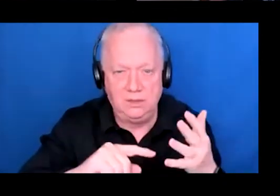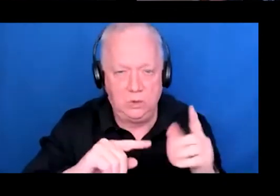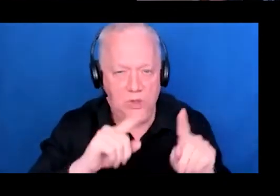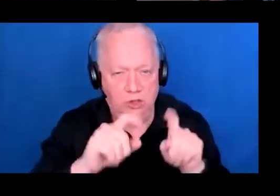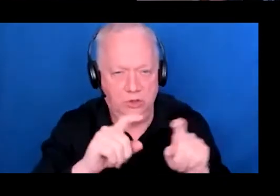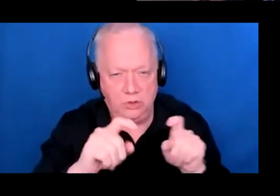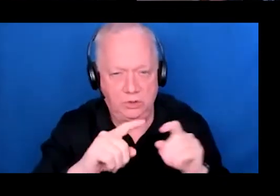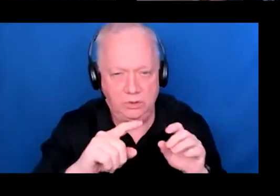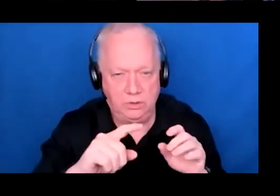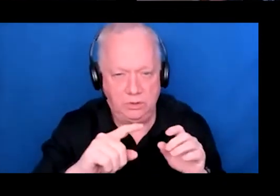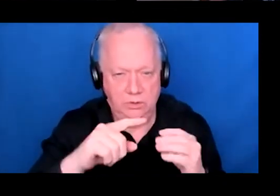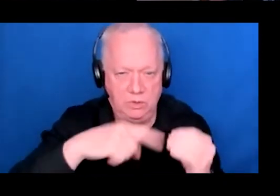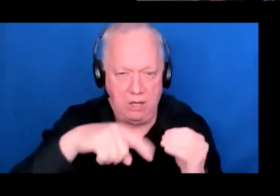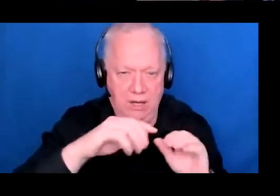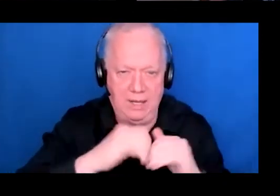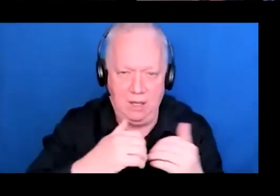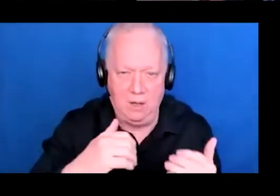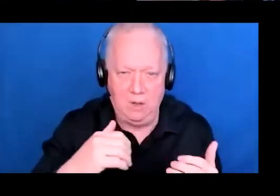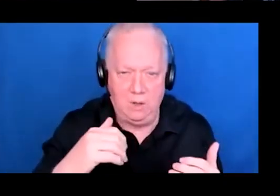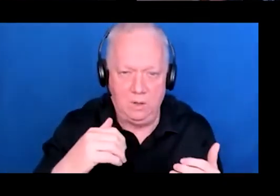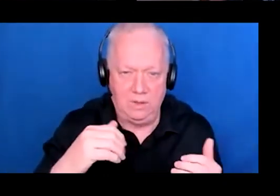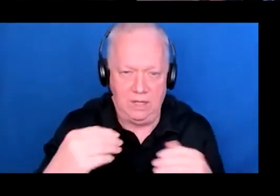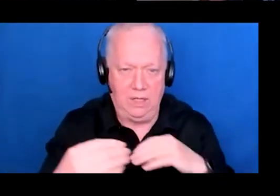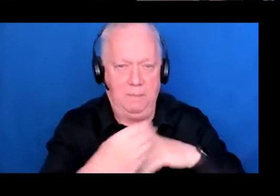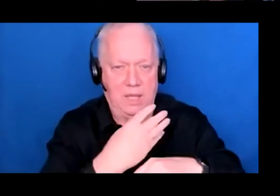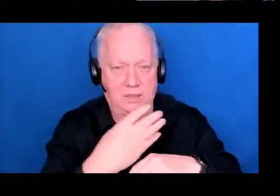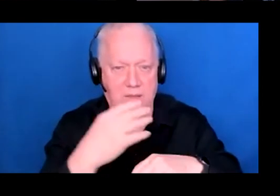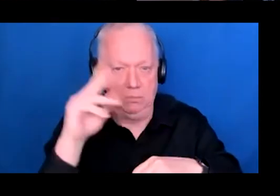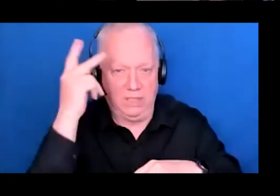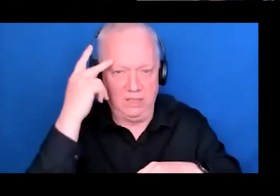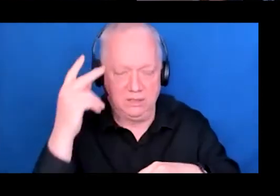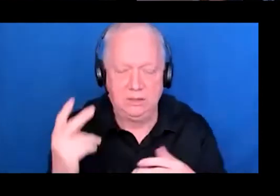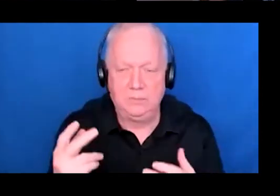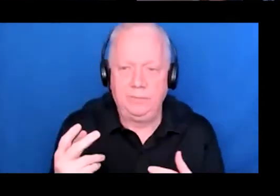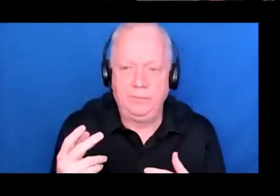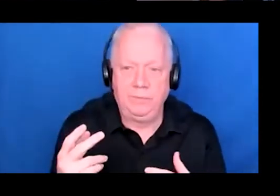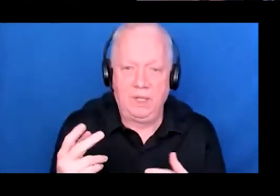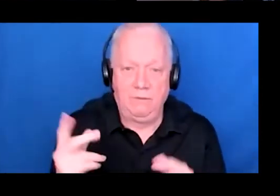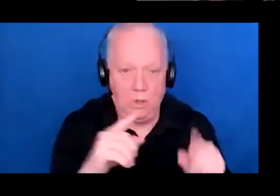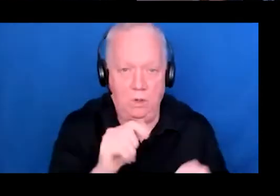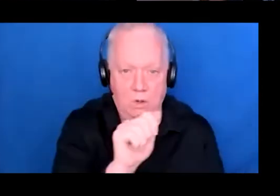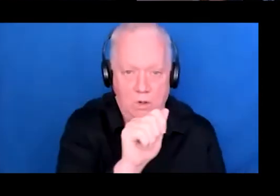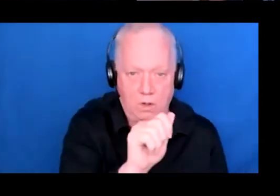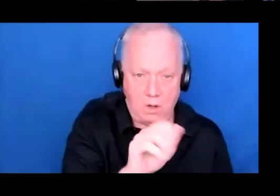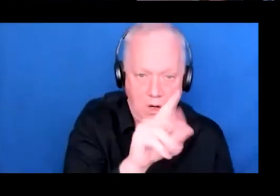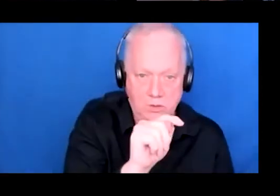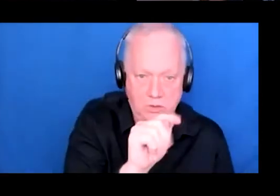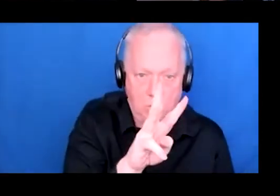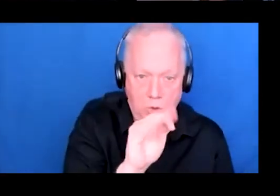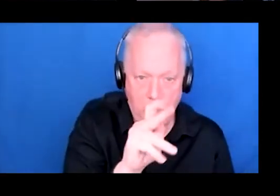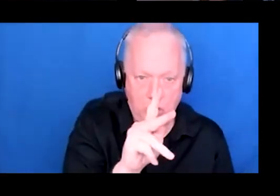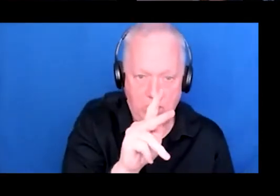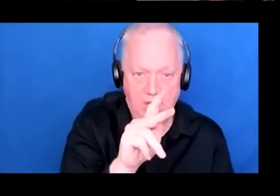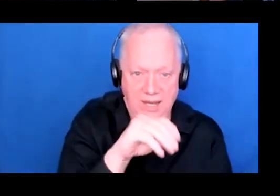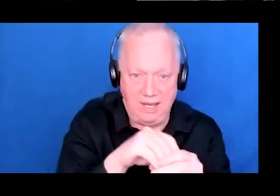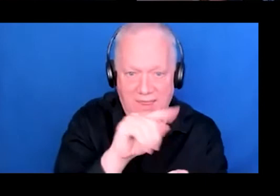questions around how this has an impact politically. So if you go to the site Arts Work in the Age of Biotechnology, you'll